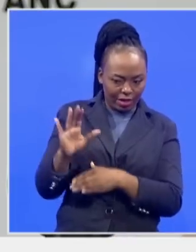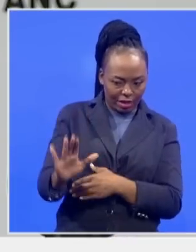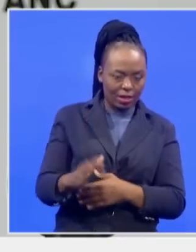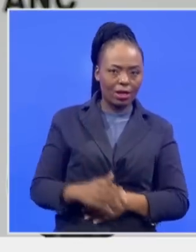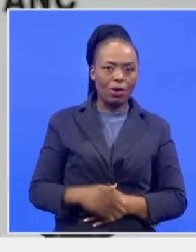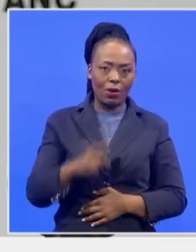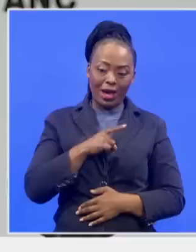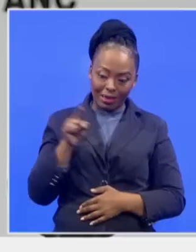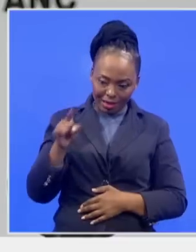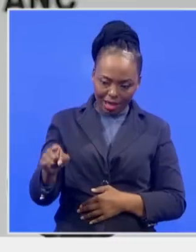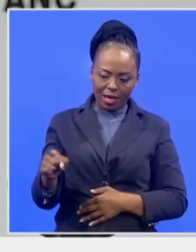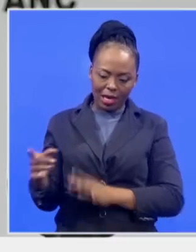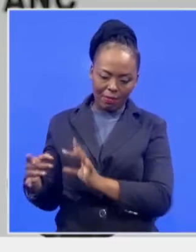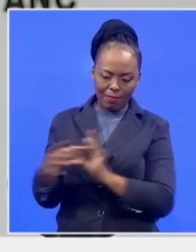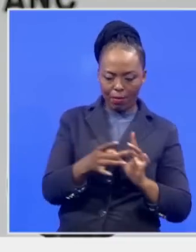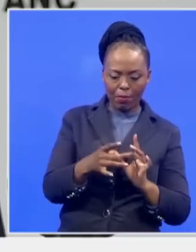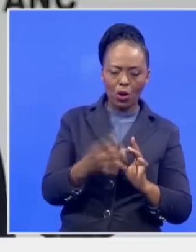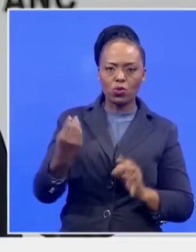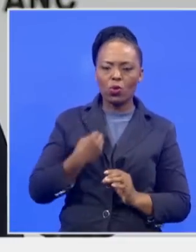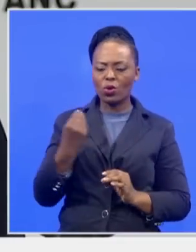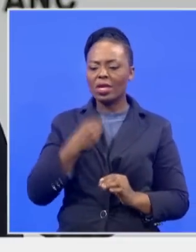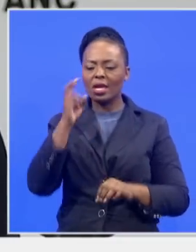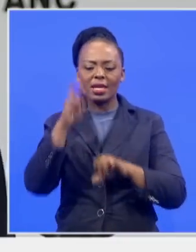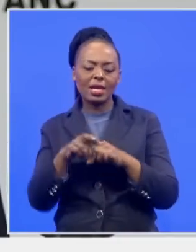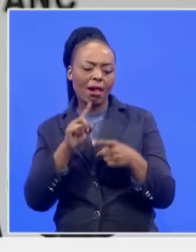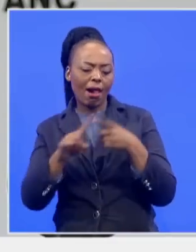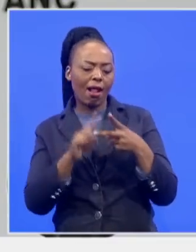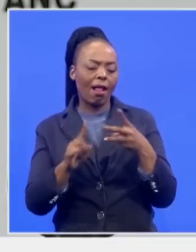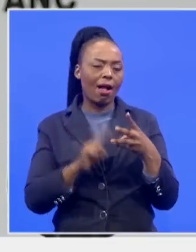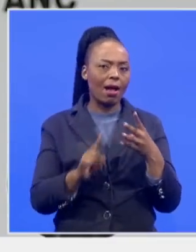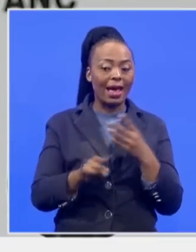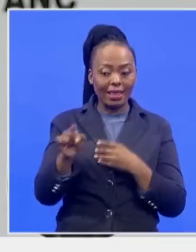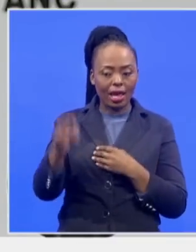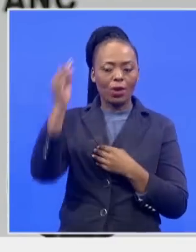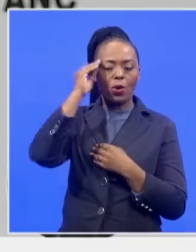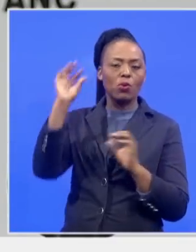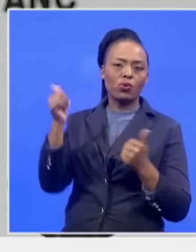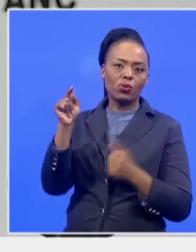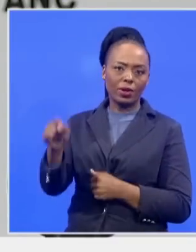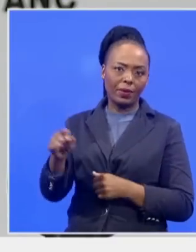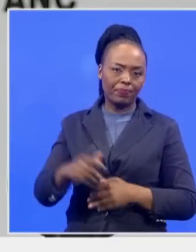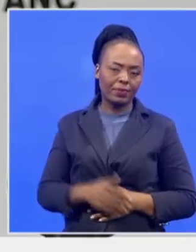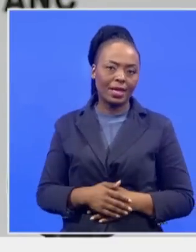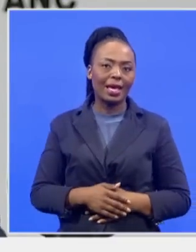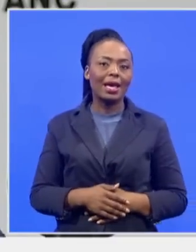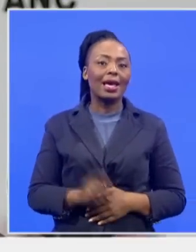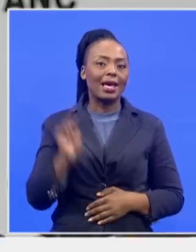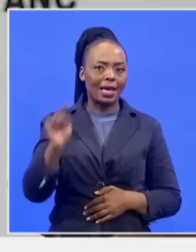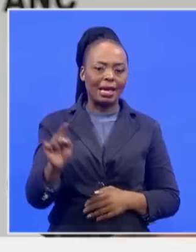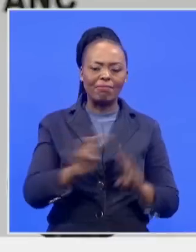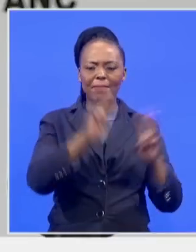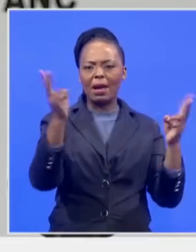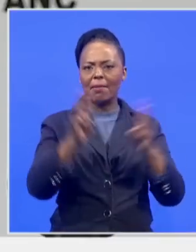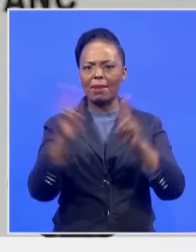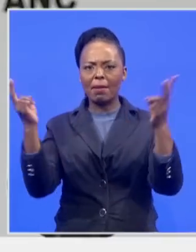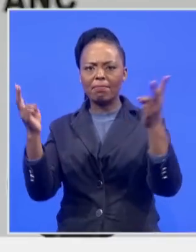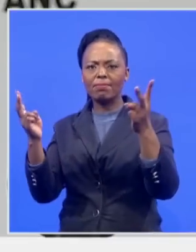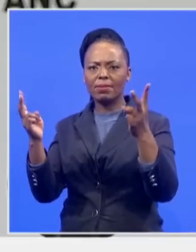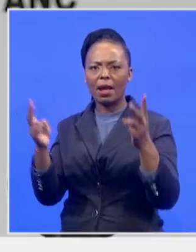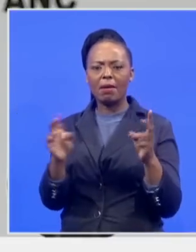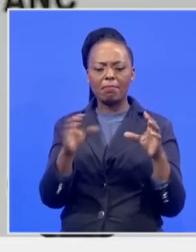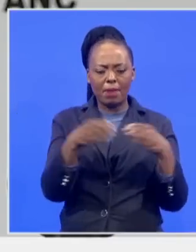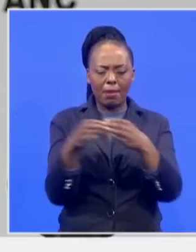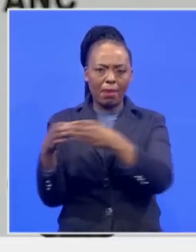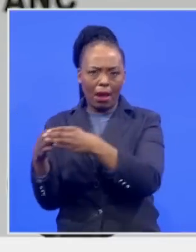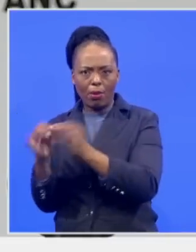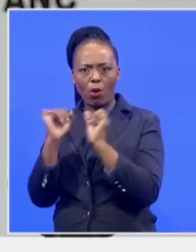are in touch with the youth at the present moment. And they come from different sections of the